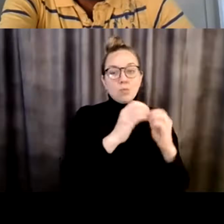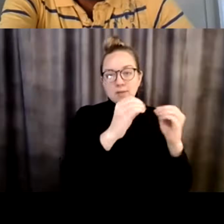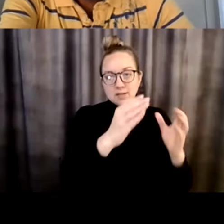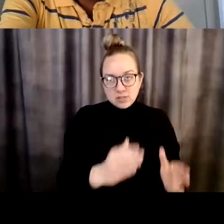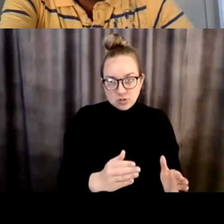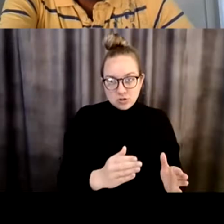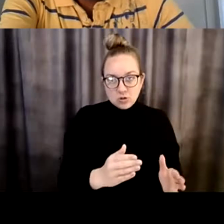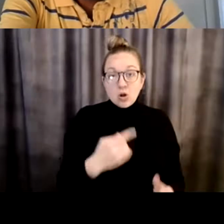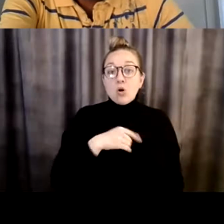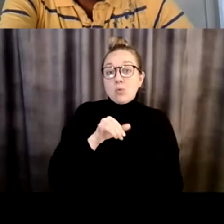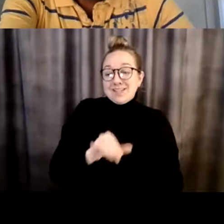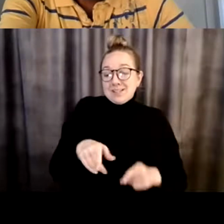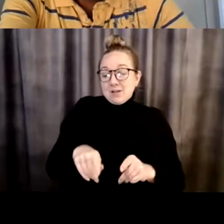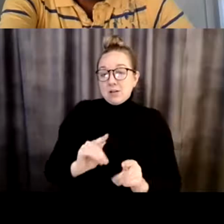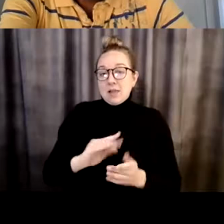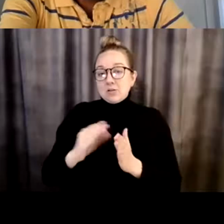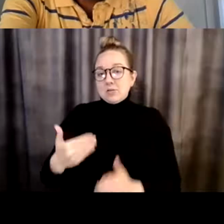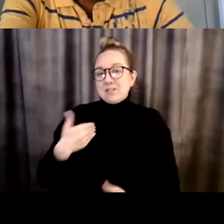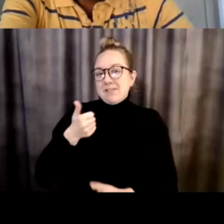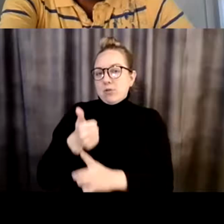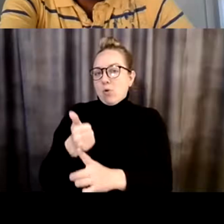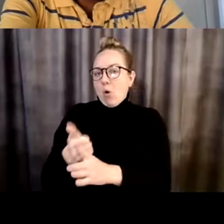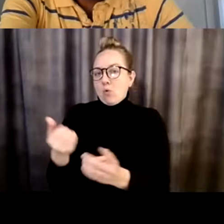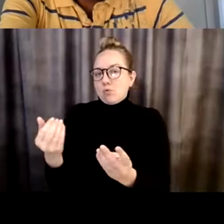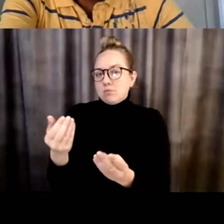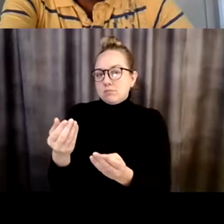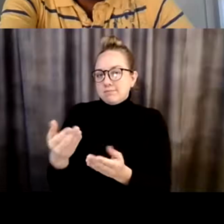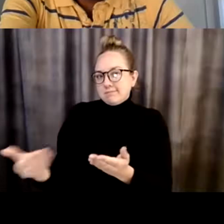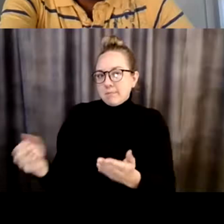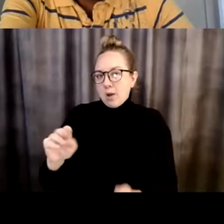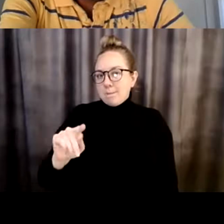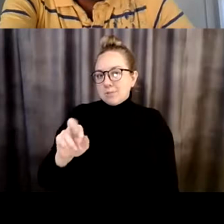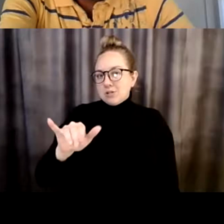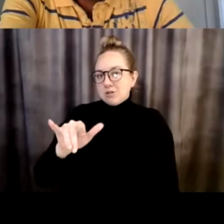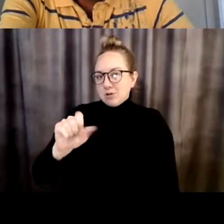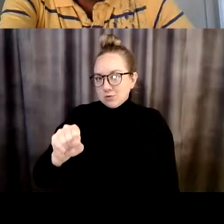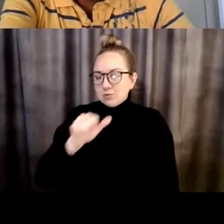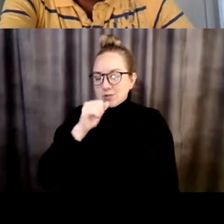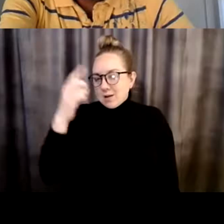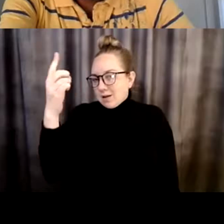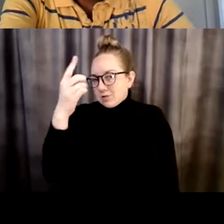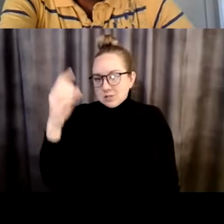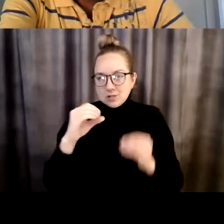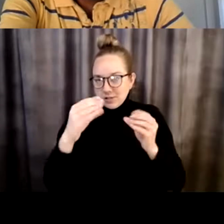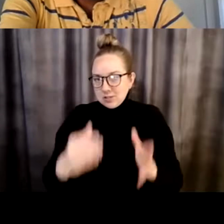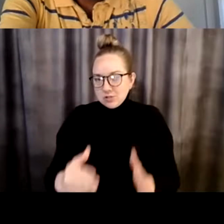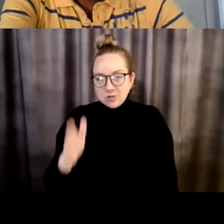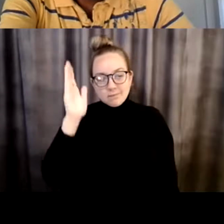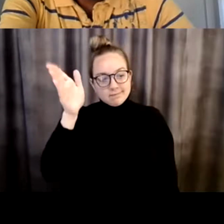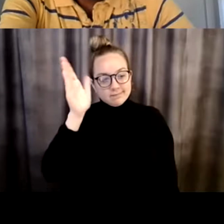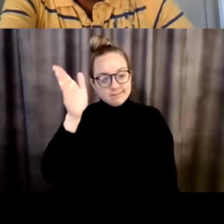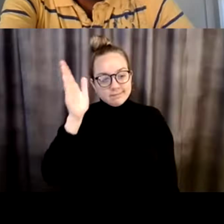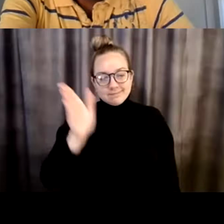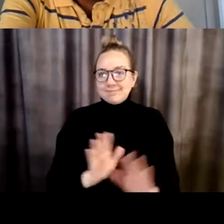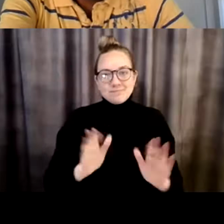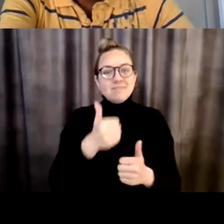their own materials so they are actively engaged. So it's not just the teacher talking to their small group of kids. Each child has